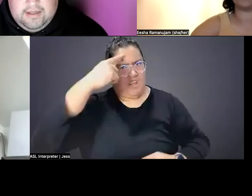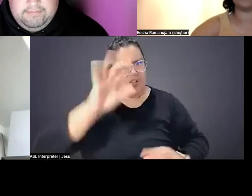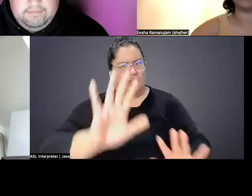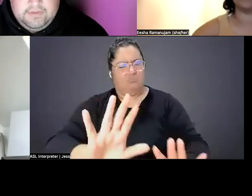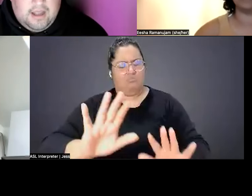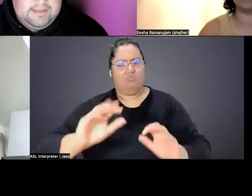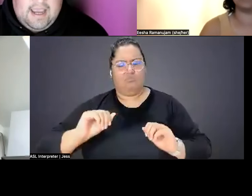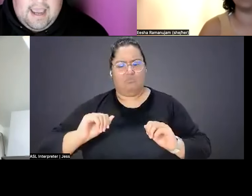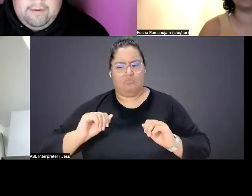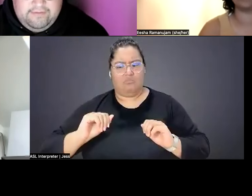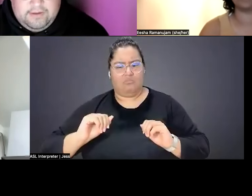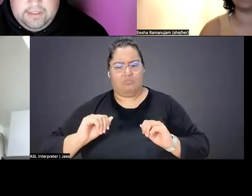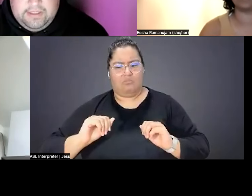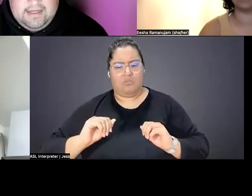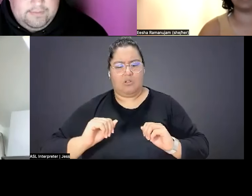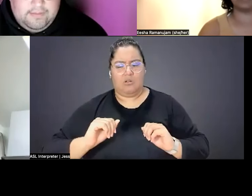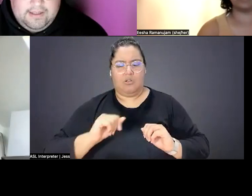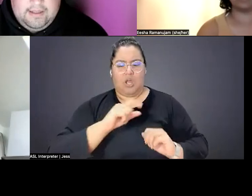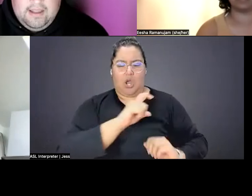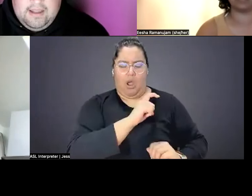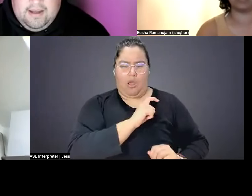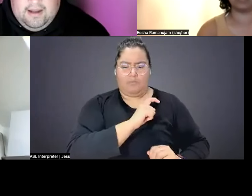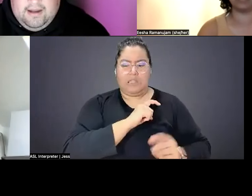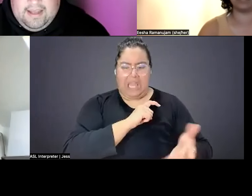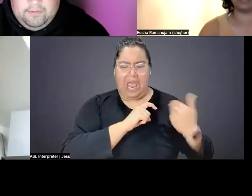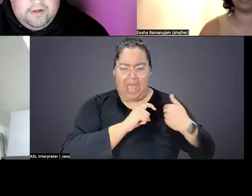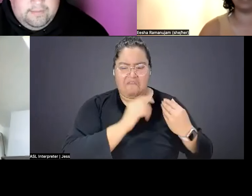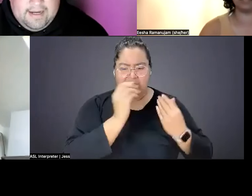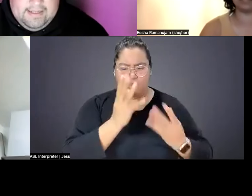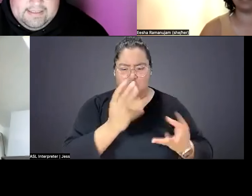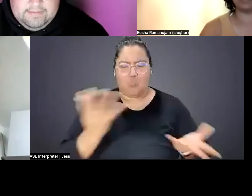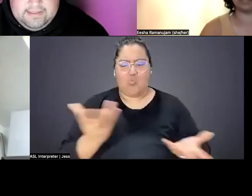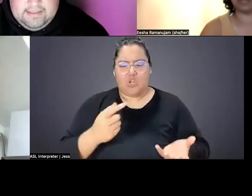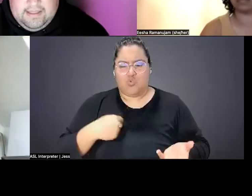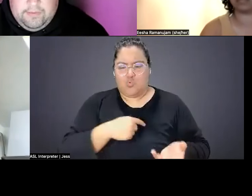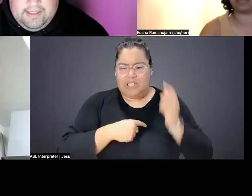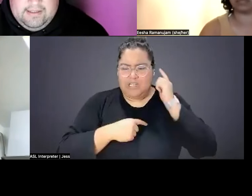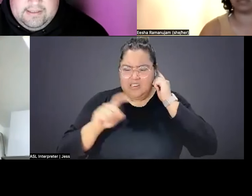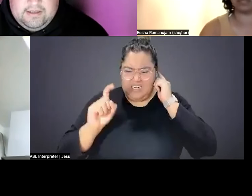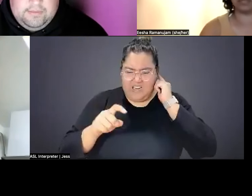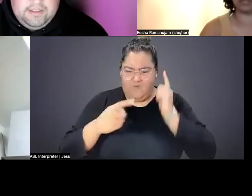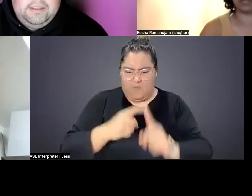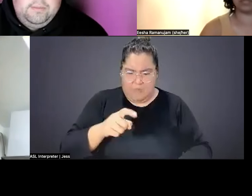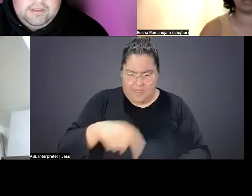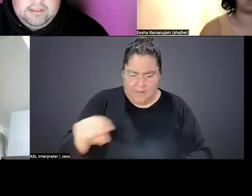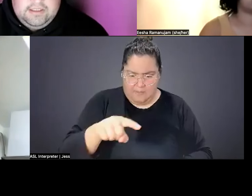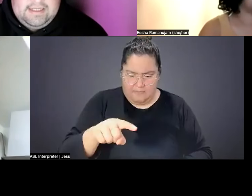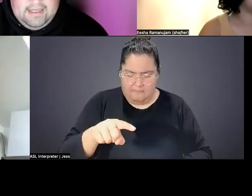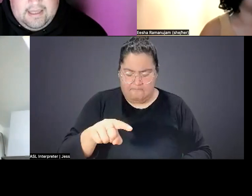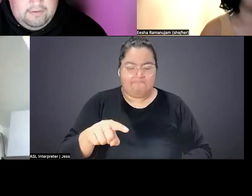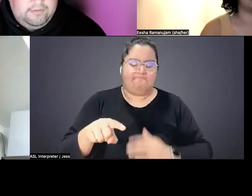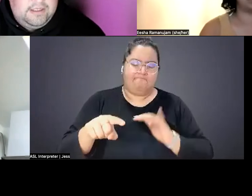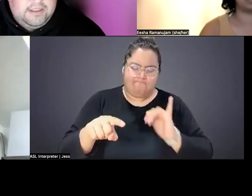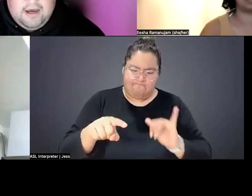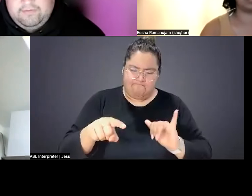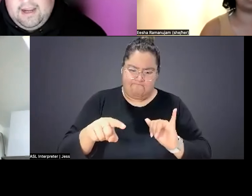do cops have that we need as a public? And what are the mechanisms that we can start to put into motion to take